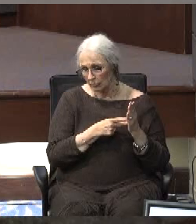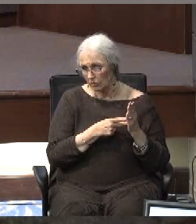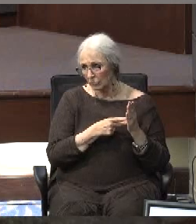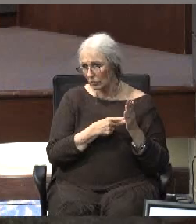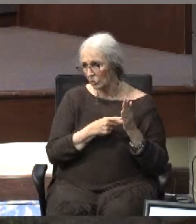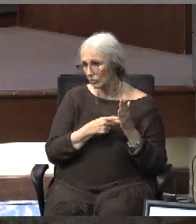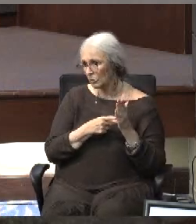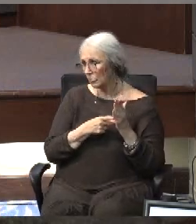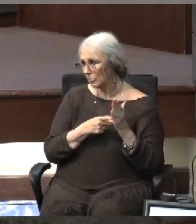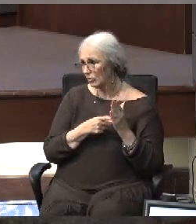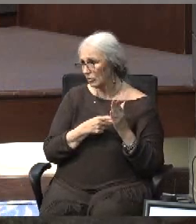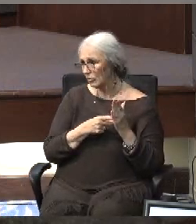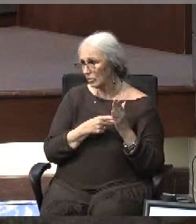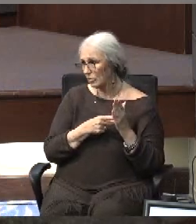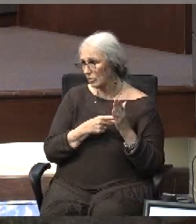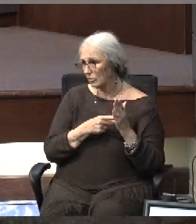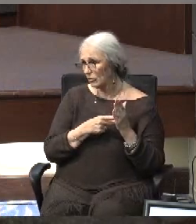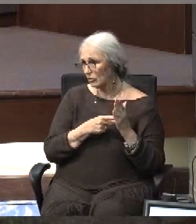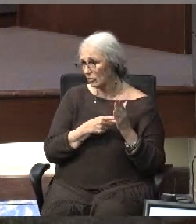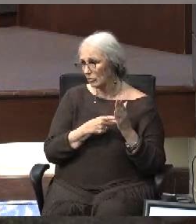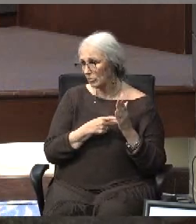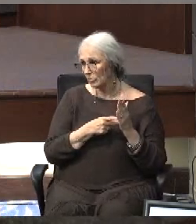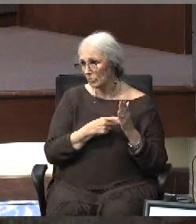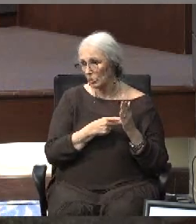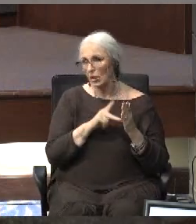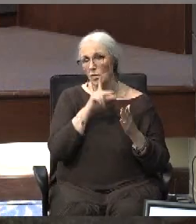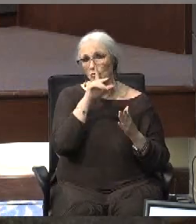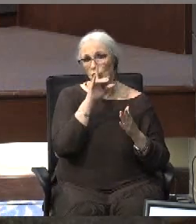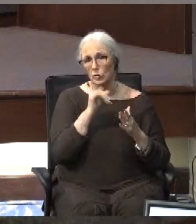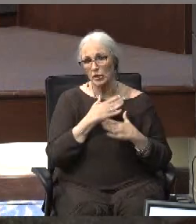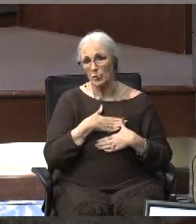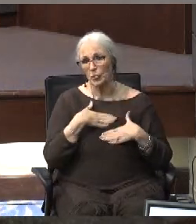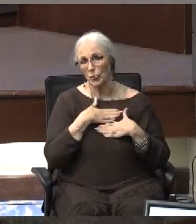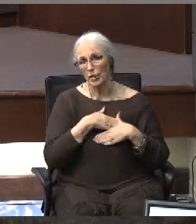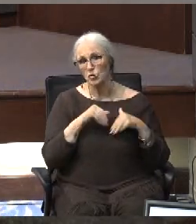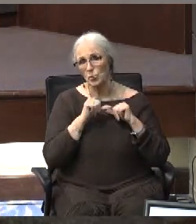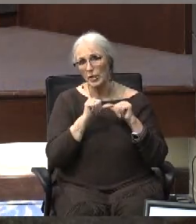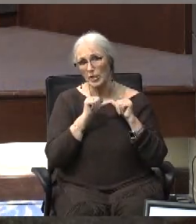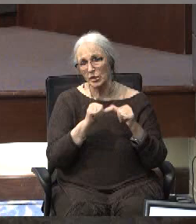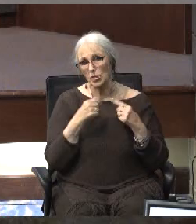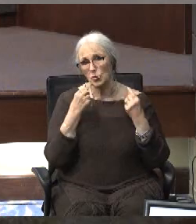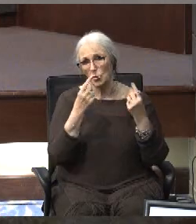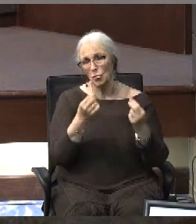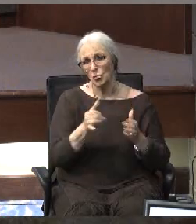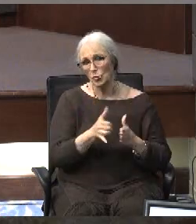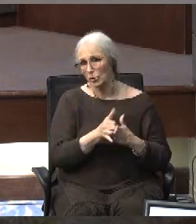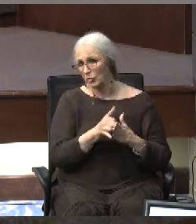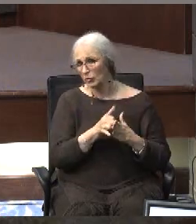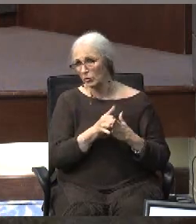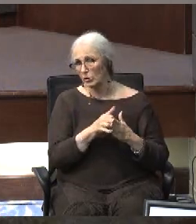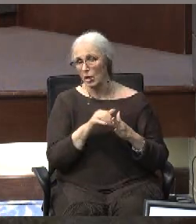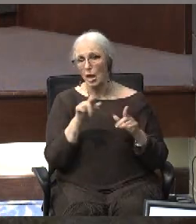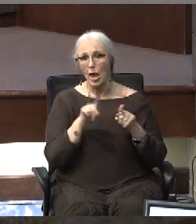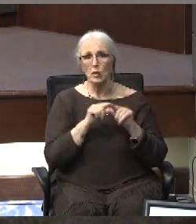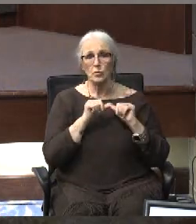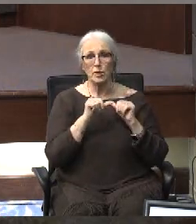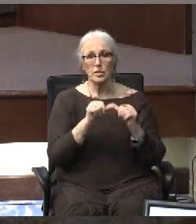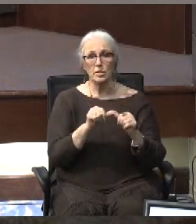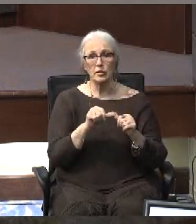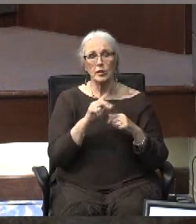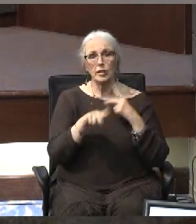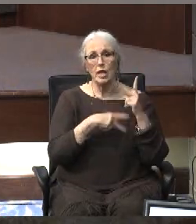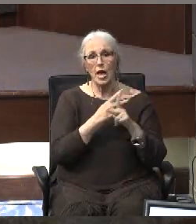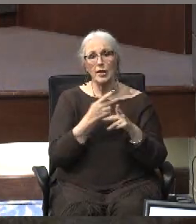doubt in terms of our priorities, but much appreciated for continuing that as we go forward, because these